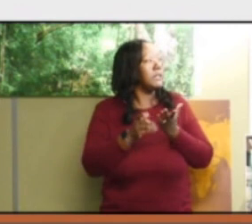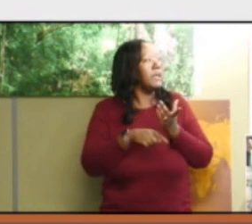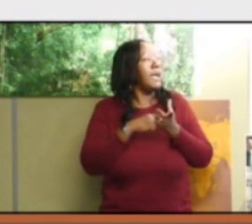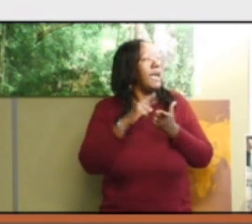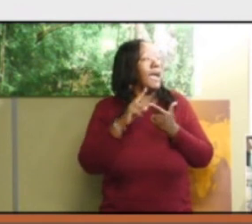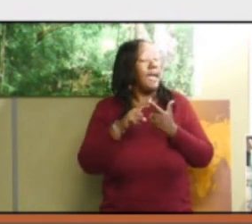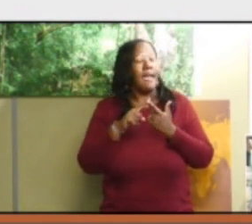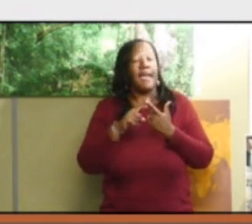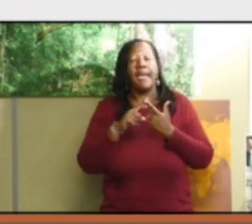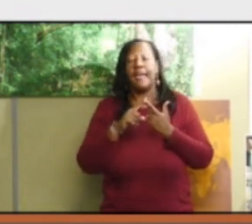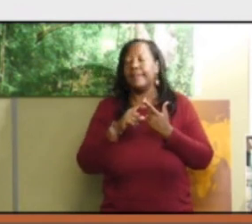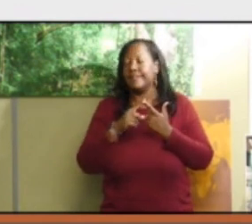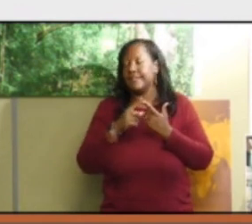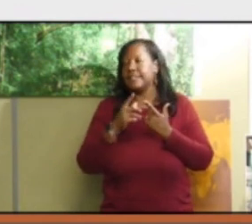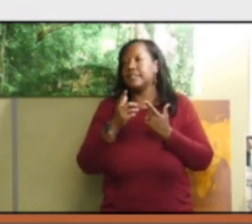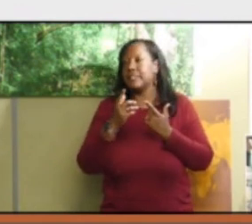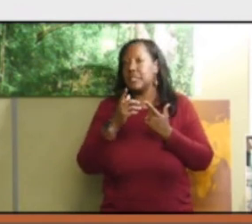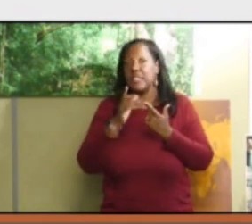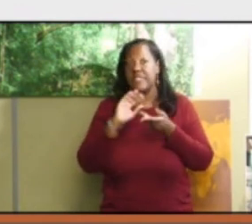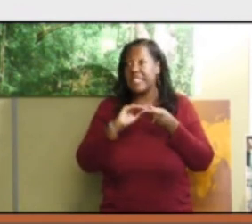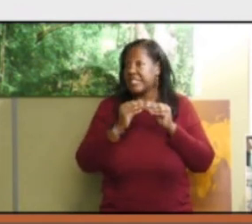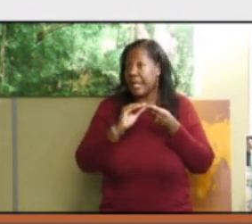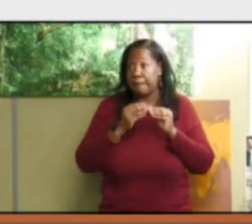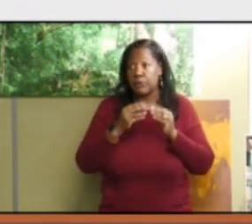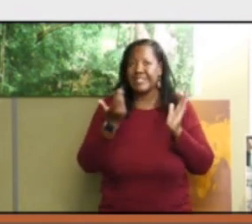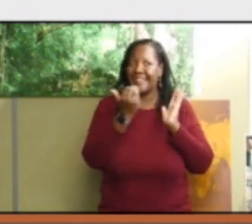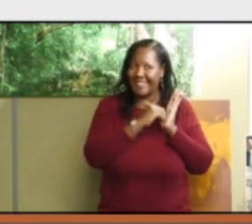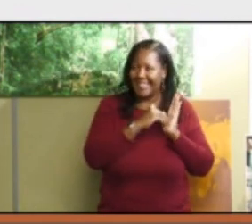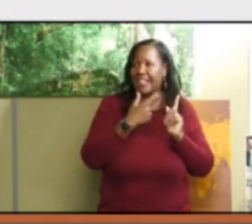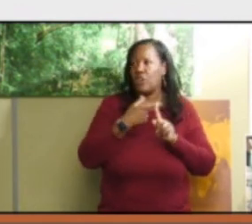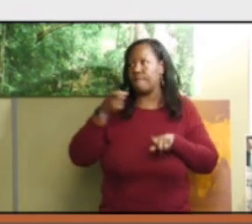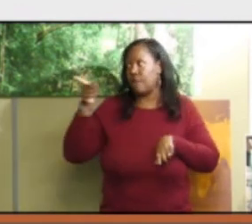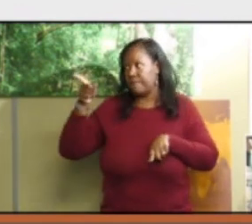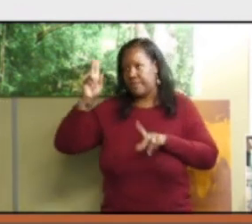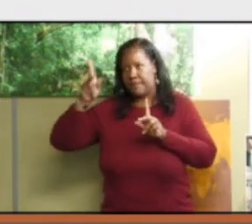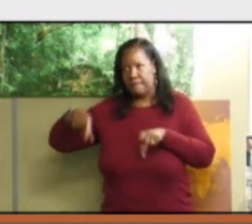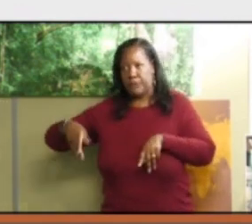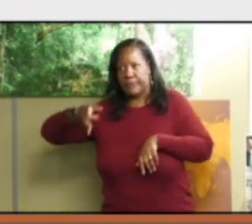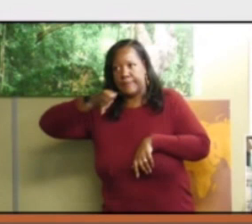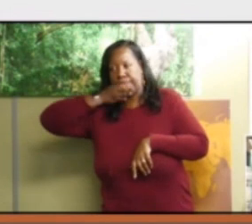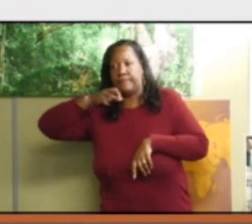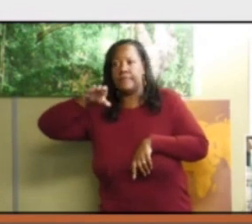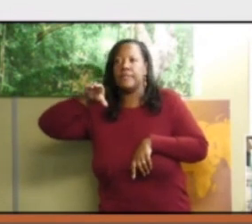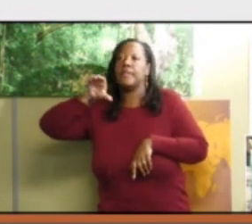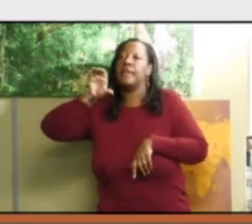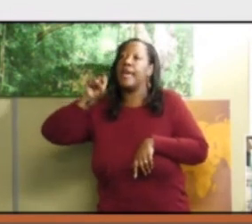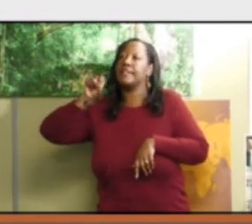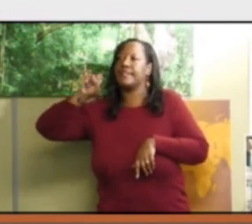again, these figures are generated by our SIE cost estimator